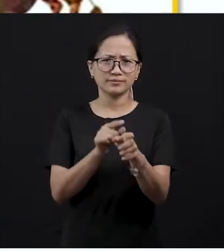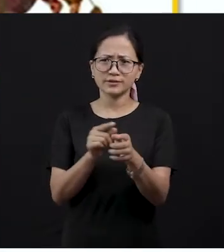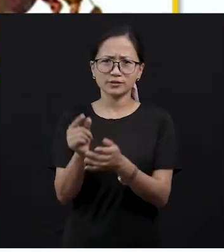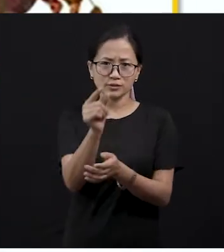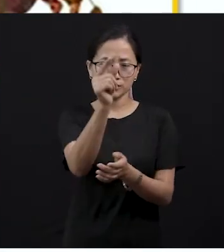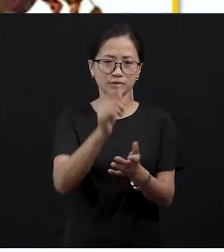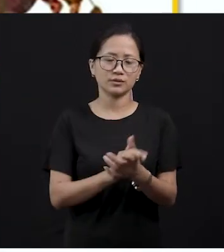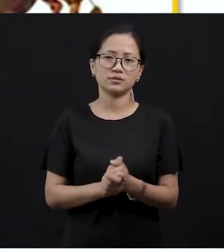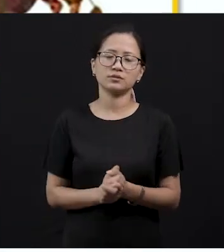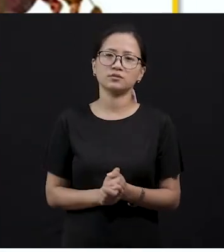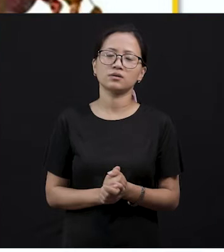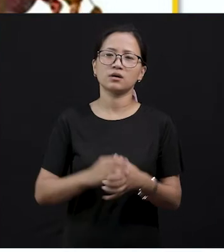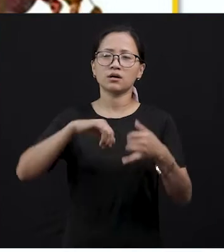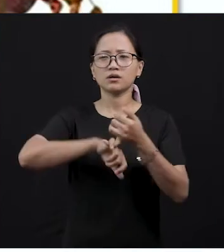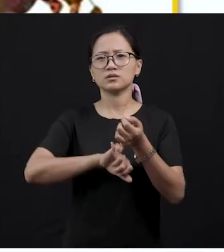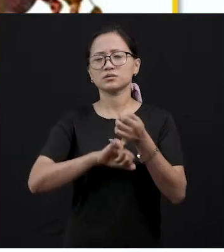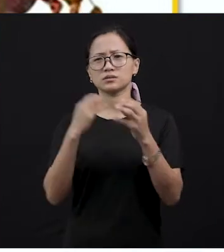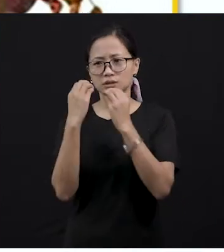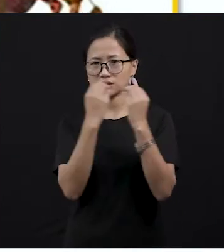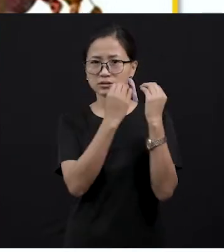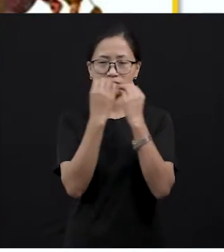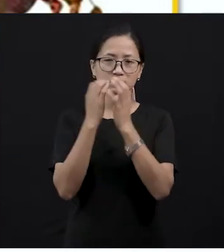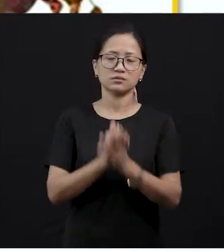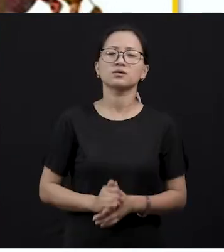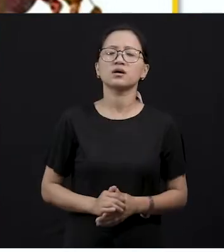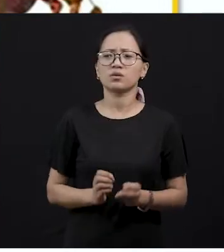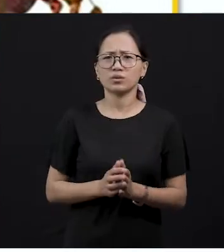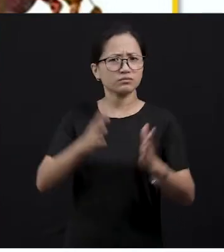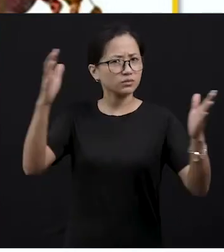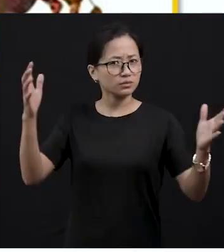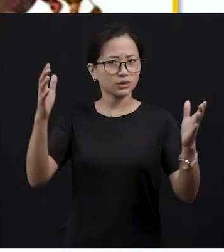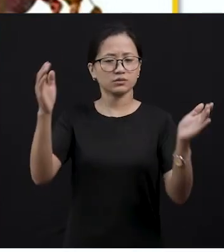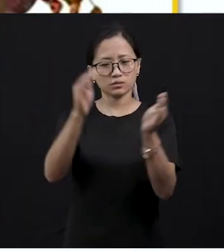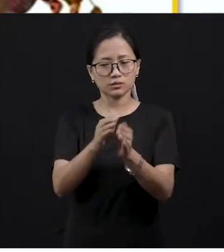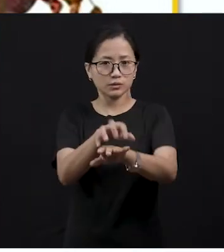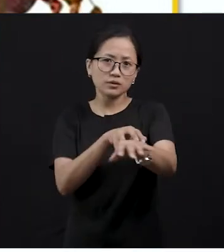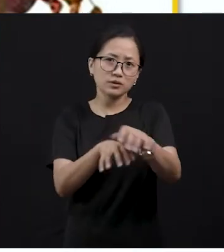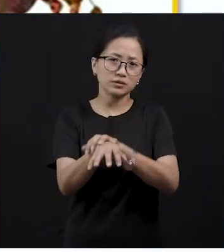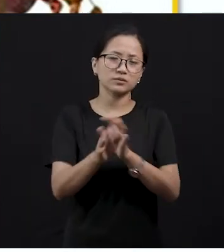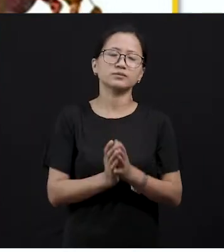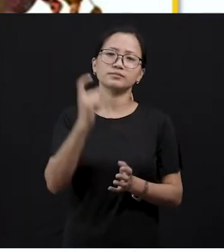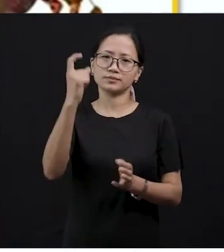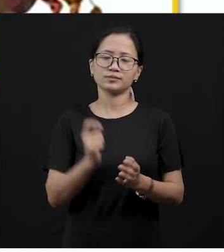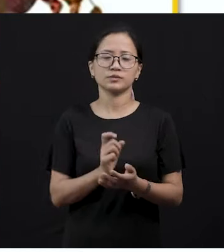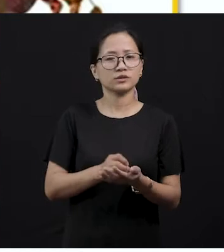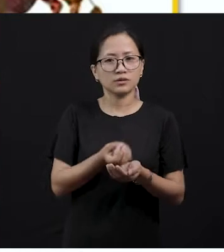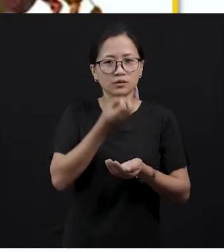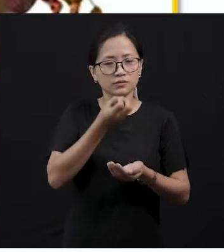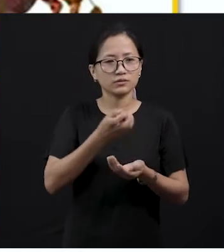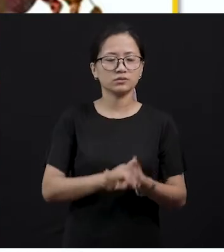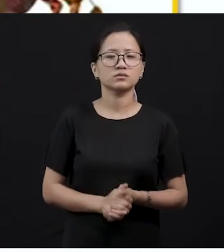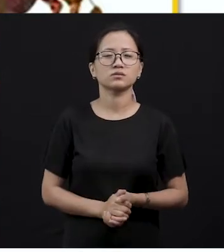squirrels. See, whether animals, they are small or big, they need food.